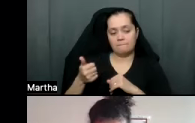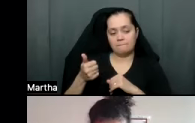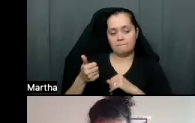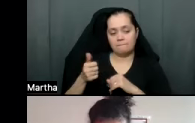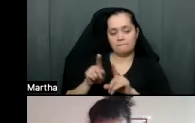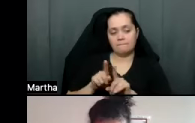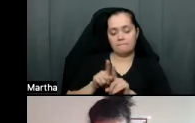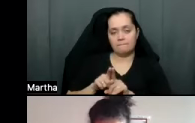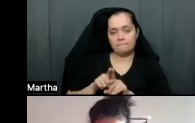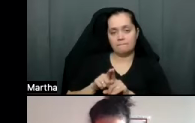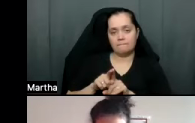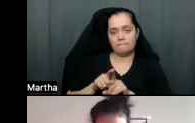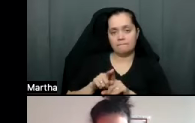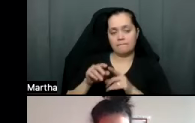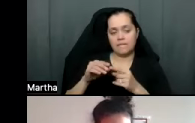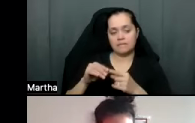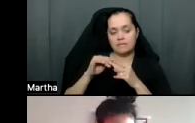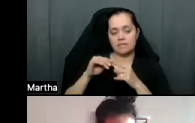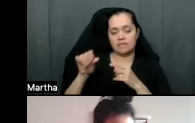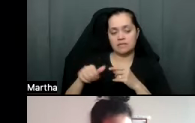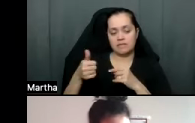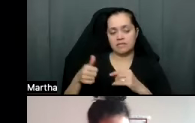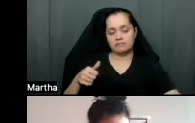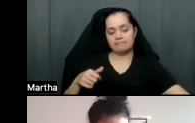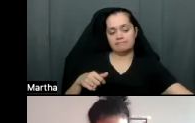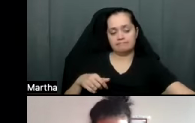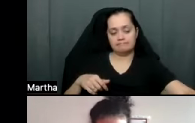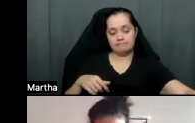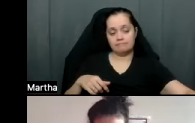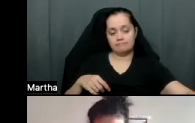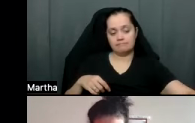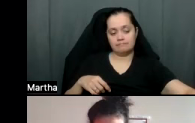nuclei that specialize in something else.